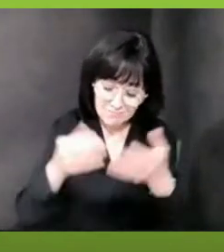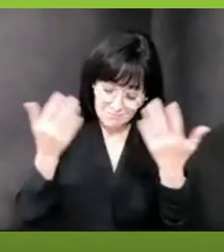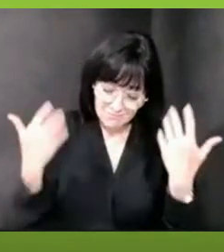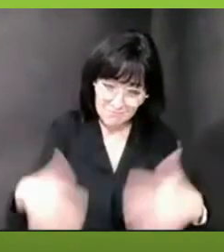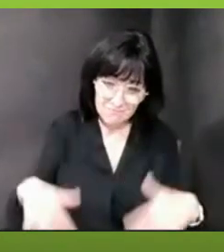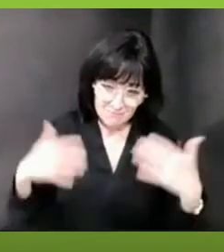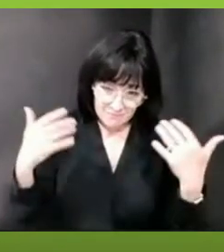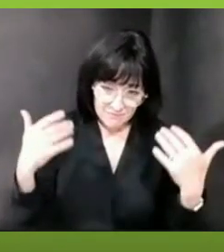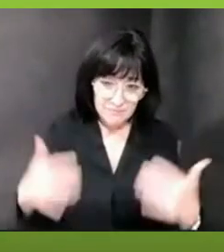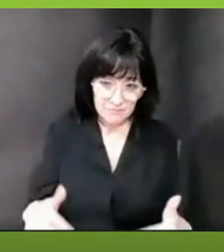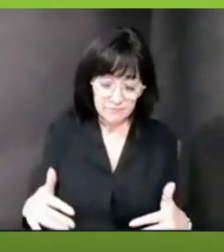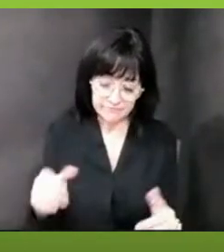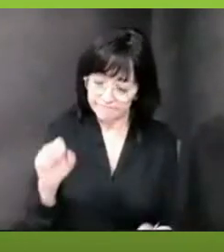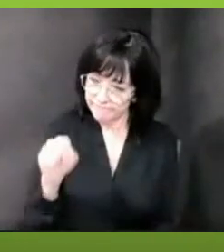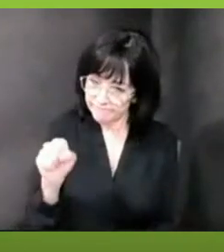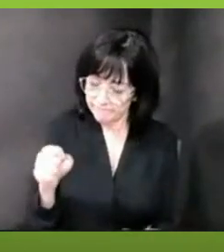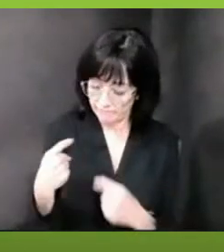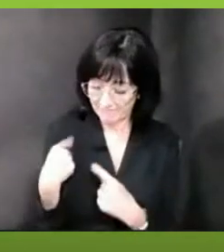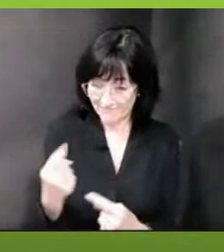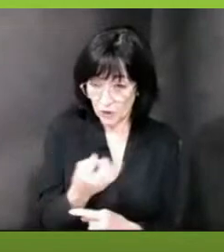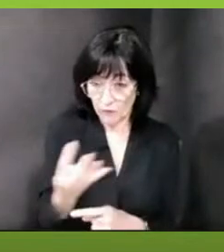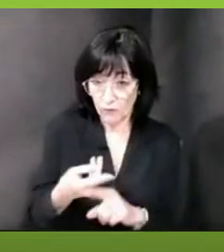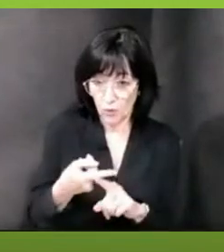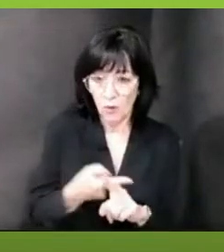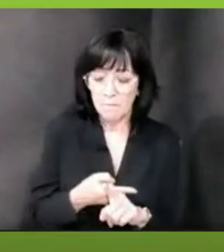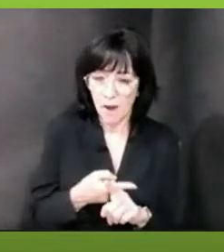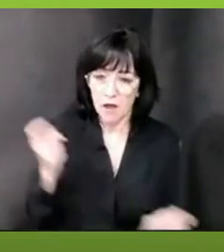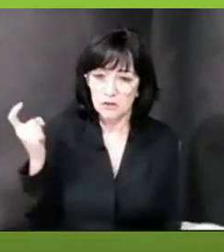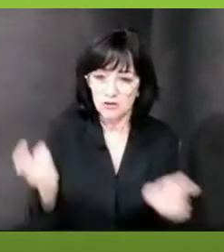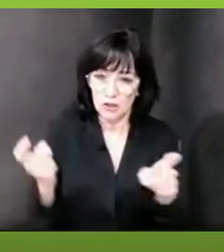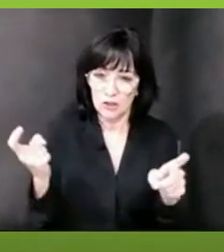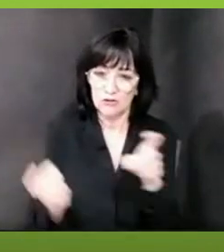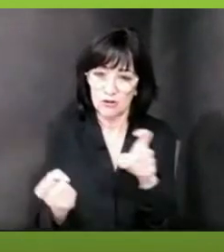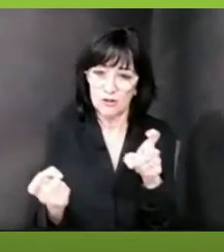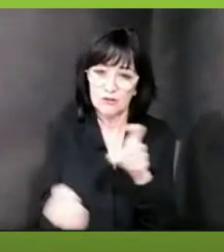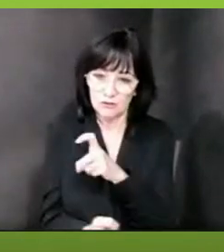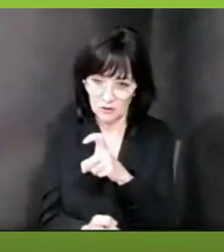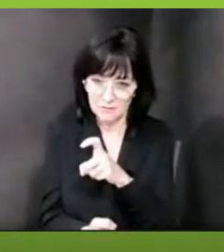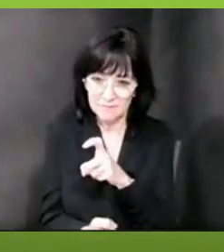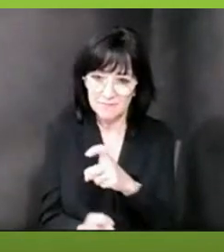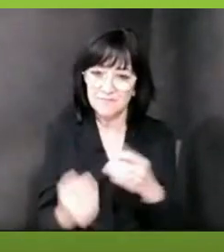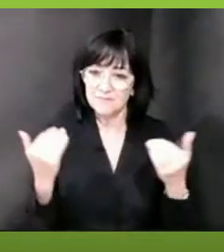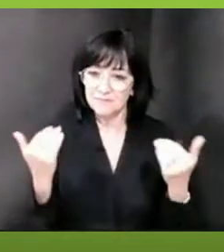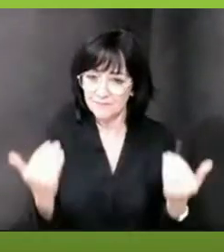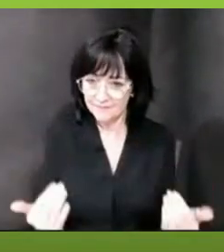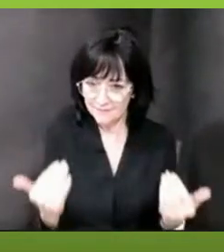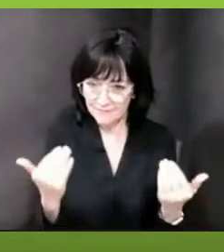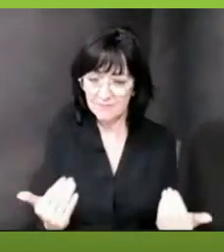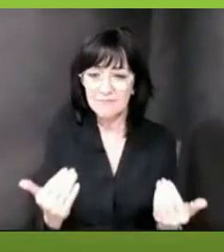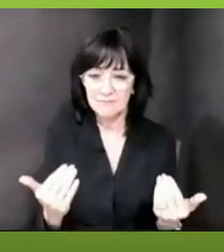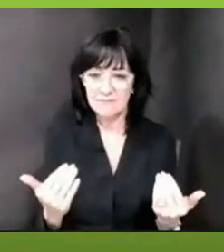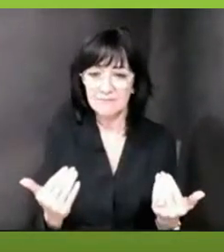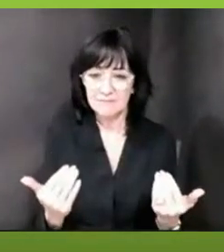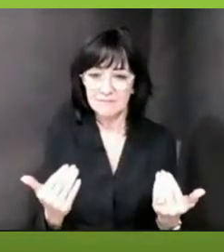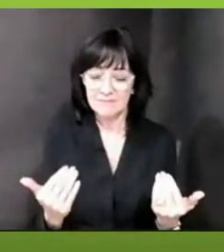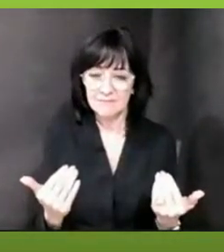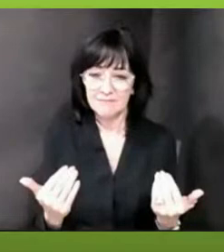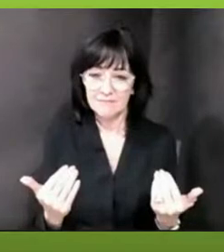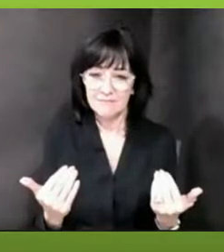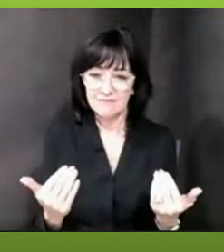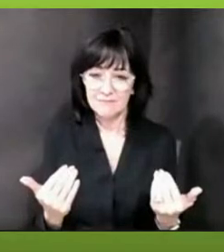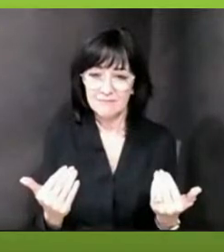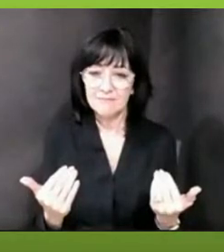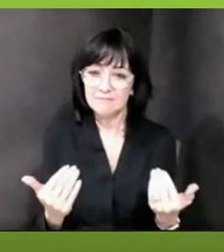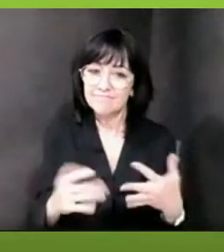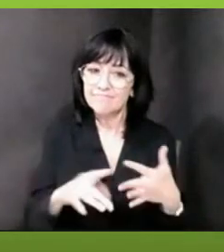things have been changing pretty rapidly as we've seen more access to kind of going back to